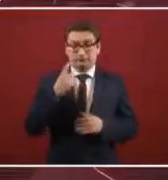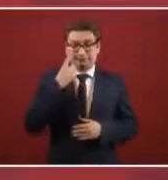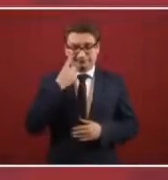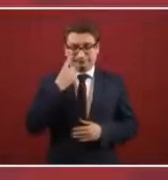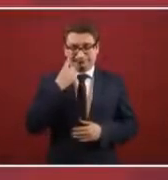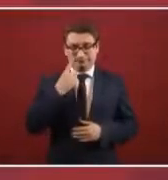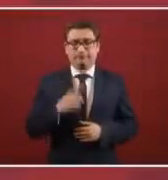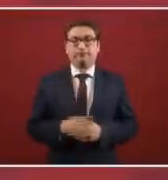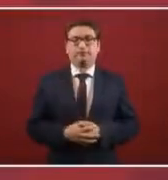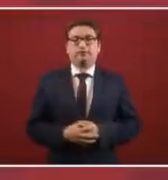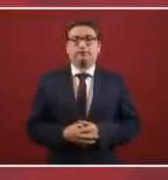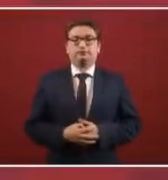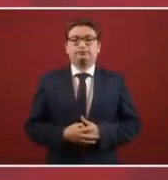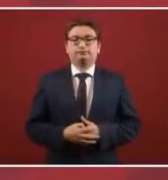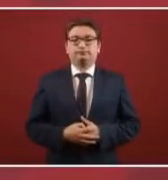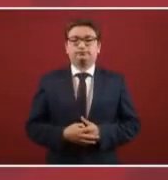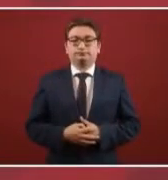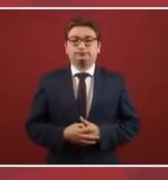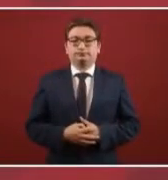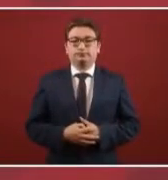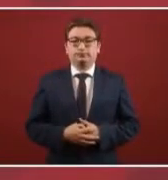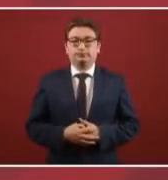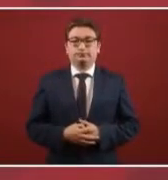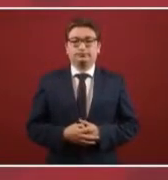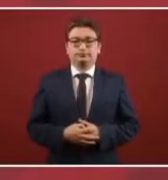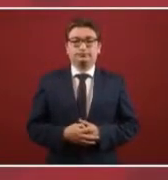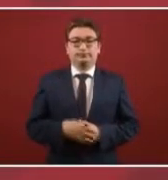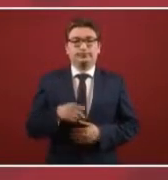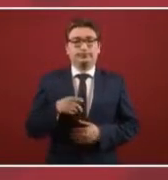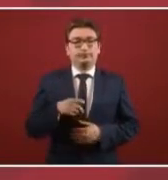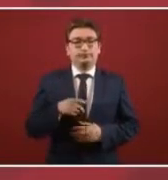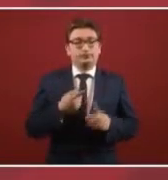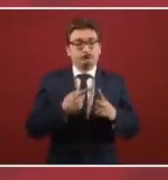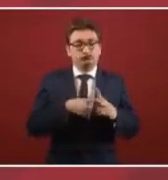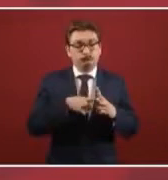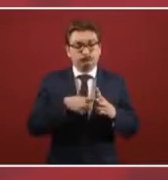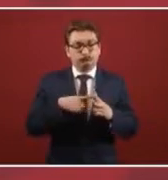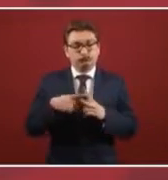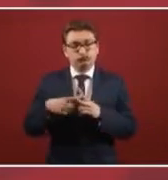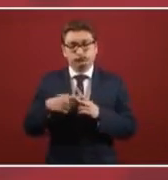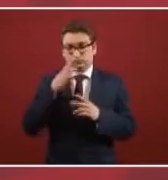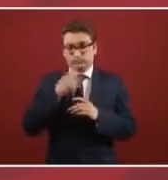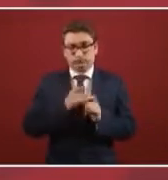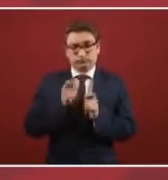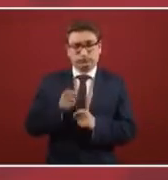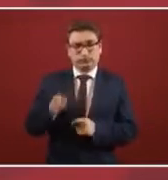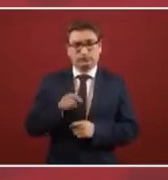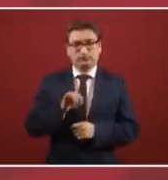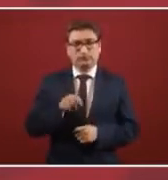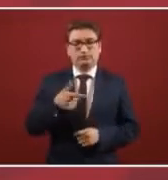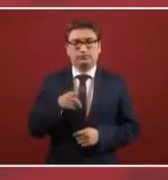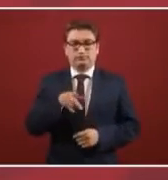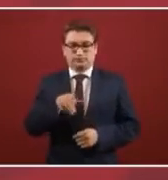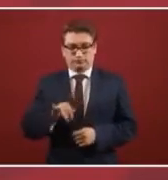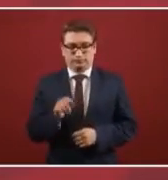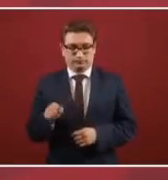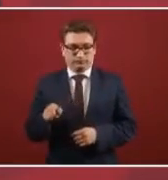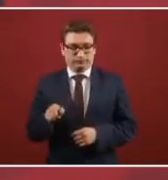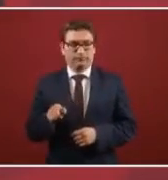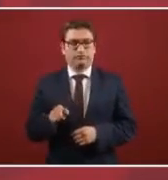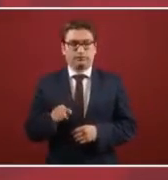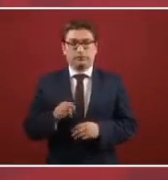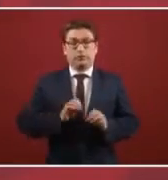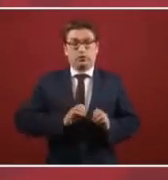eye on mucho it. ojo. Keep your eye very closely Que on la it. medición That se the hiciera en INEGI. No mediation que was se done by dejara de INEGI.